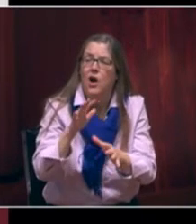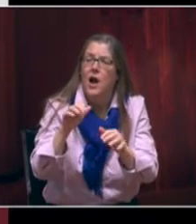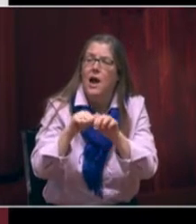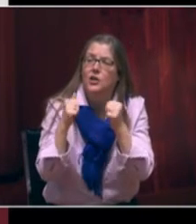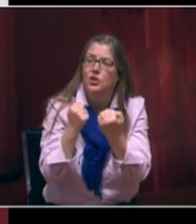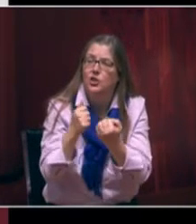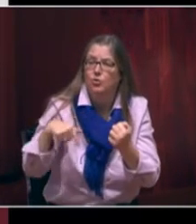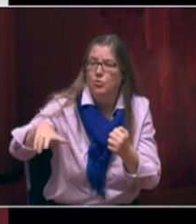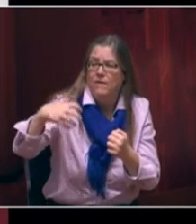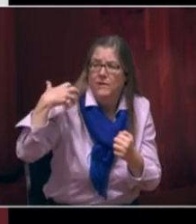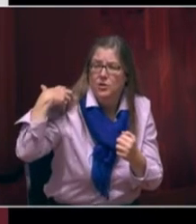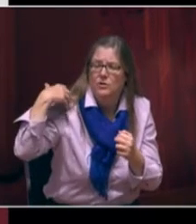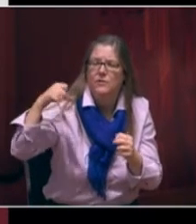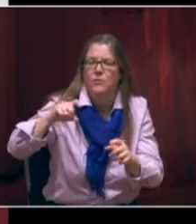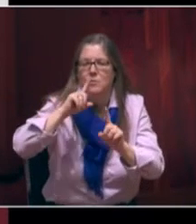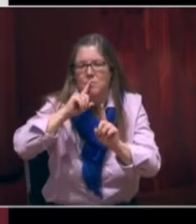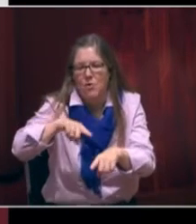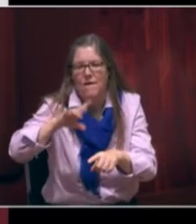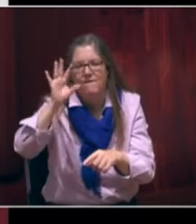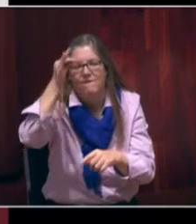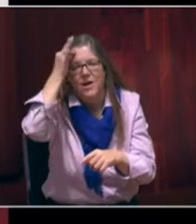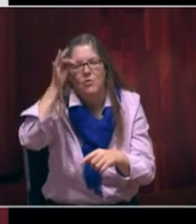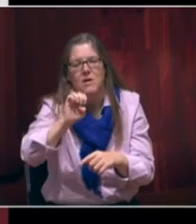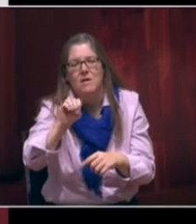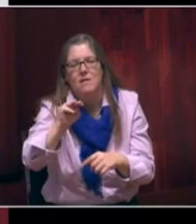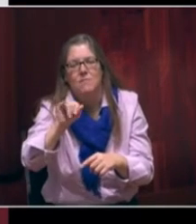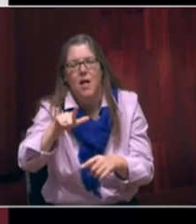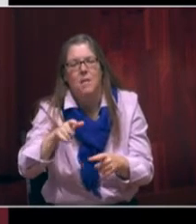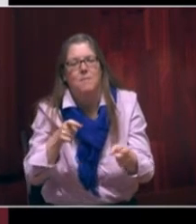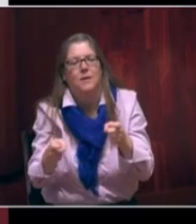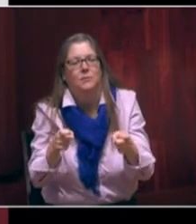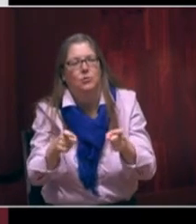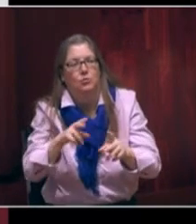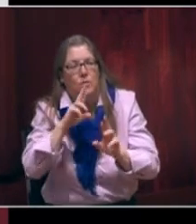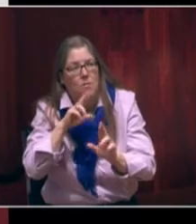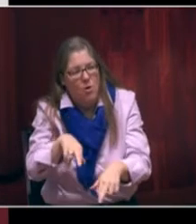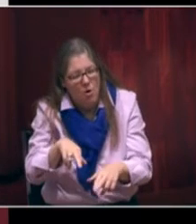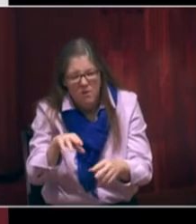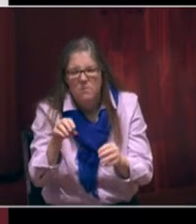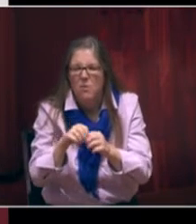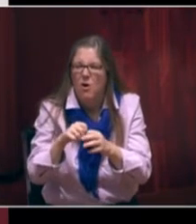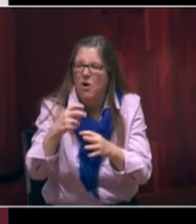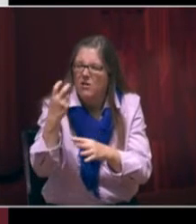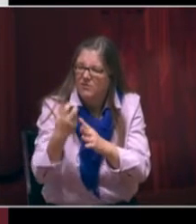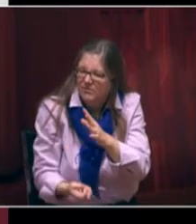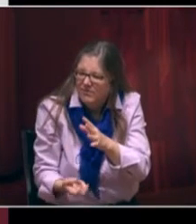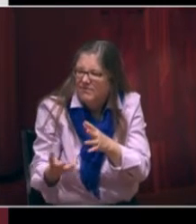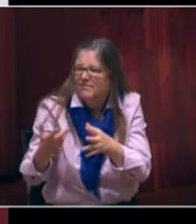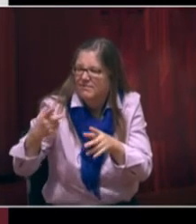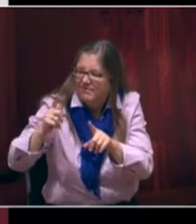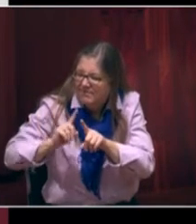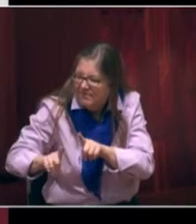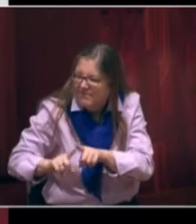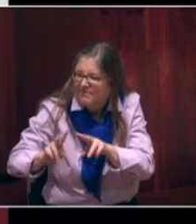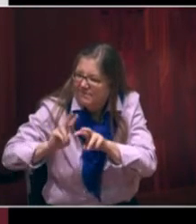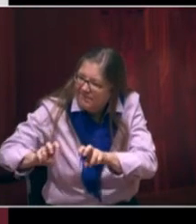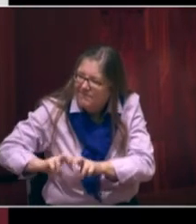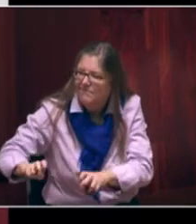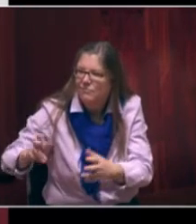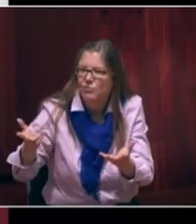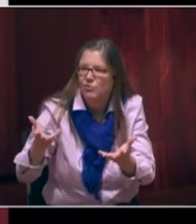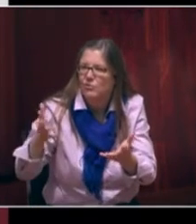report, a federal email management report, just to get us a deeper dive into what everyone is doing around their email, and of course,